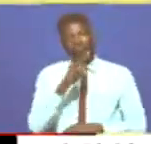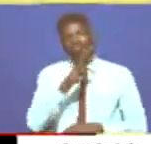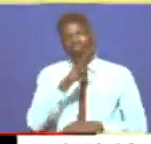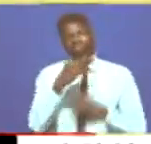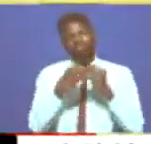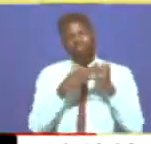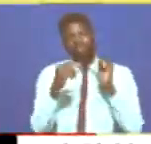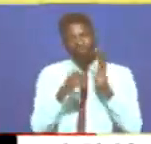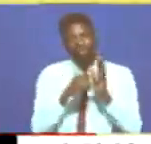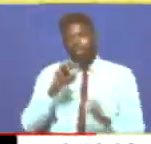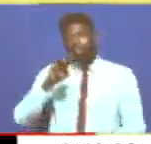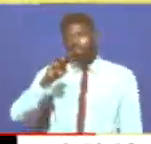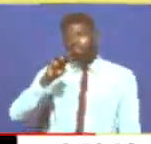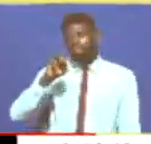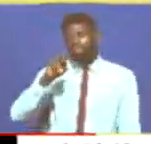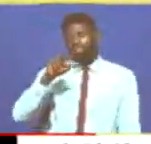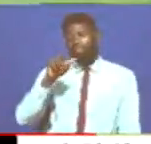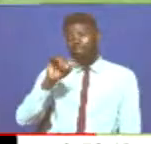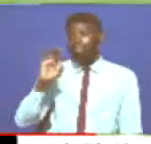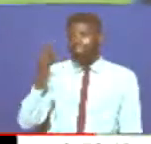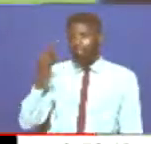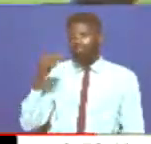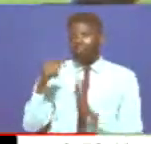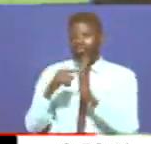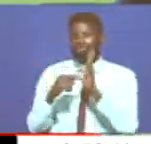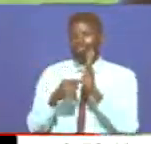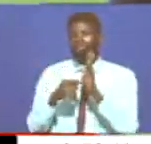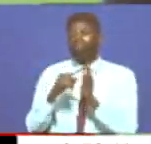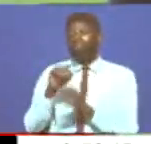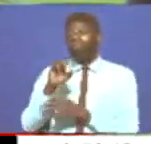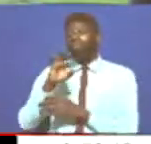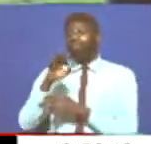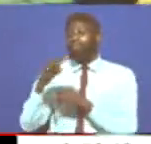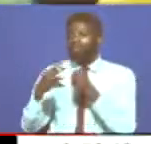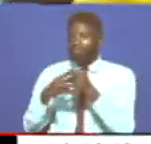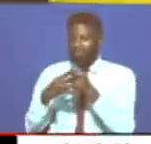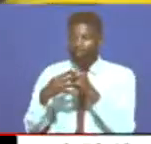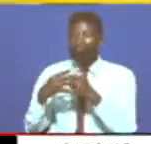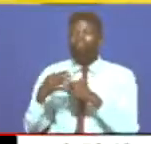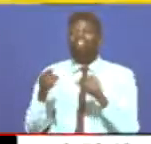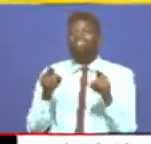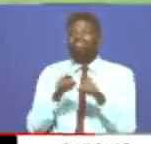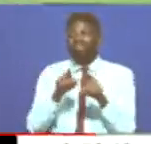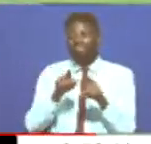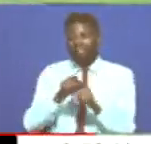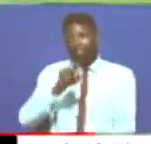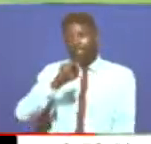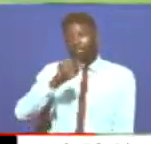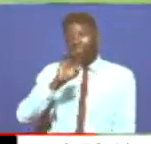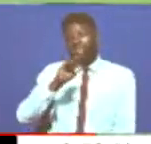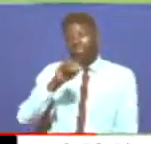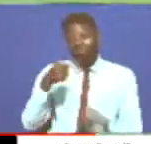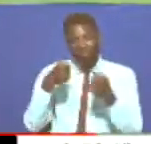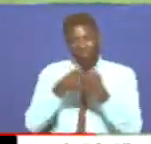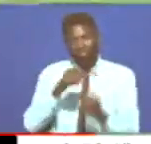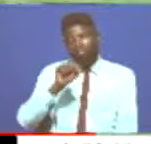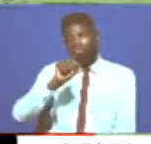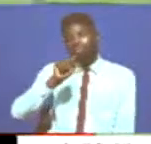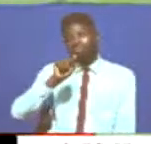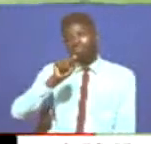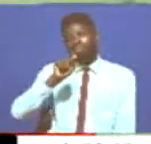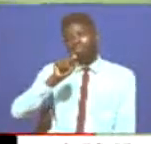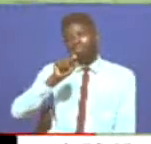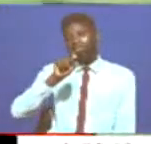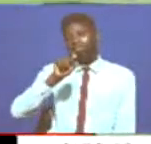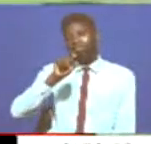Menengai Oilers came in third with 39 points. In the other semi-final fixture, Kabras Sugar will take on Strathmore Leos at the ASK Kakamega